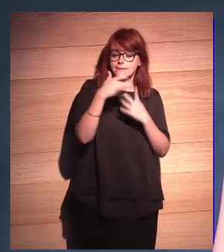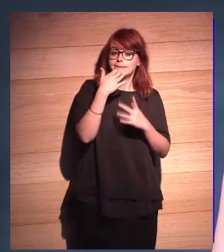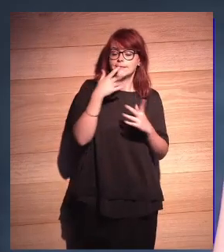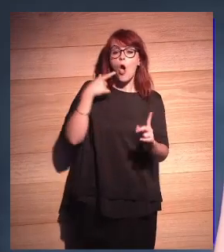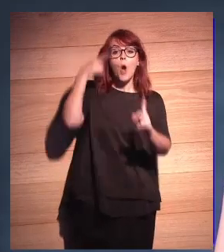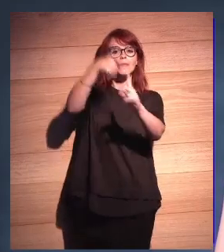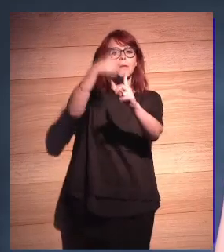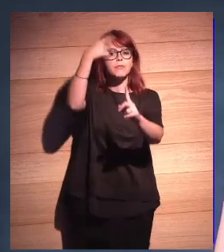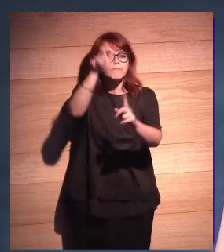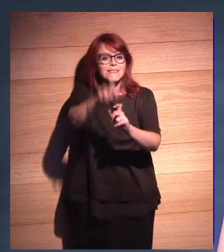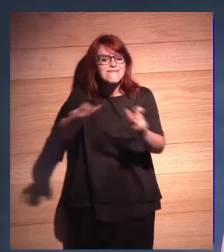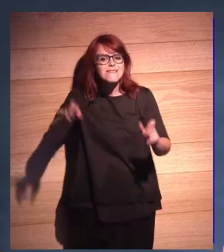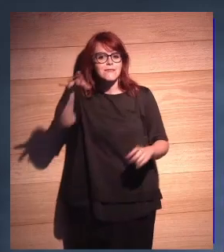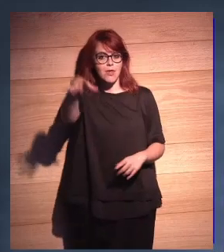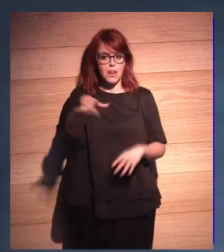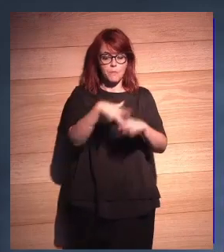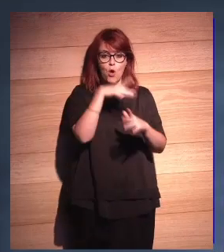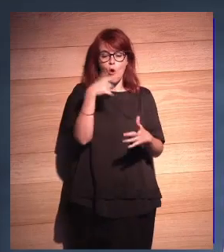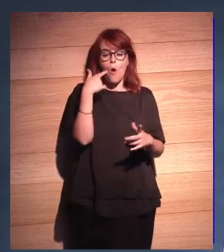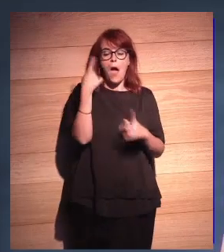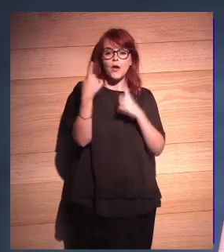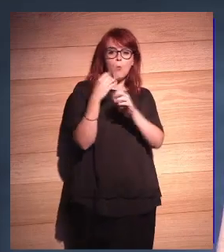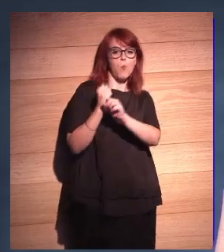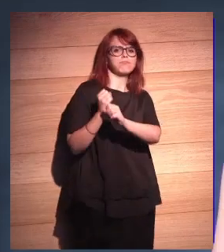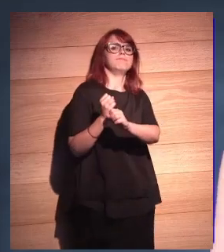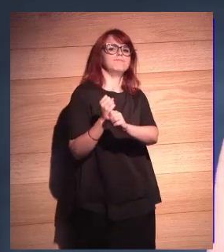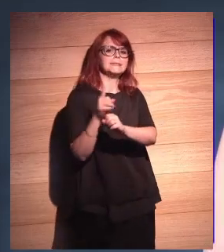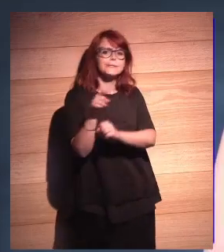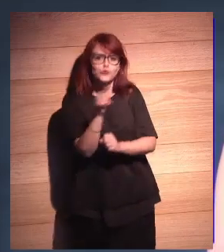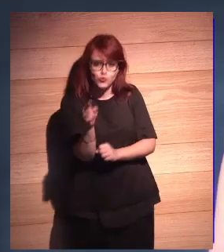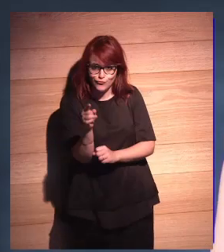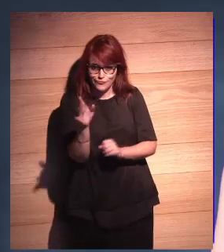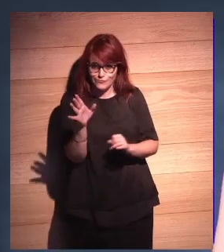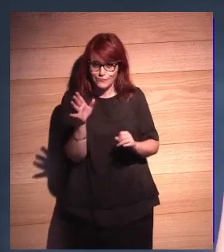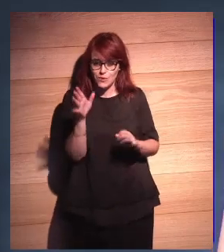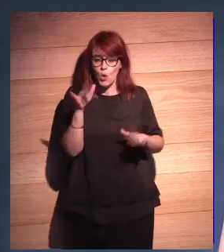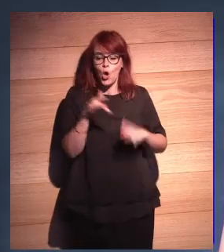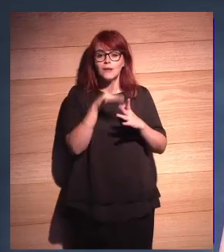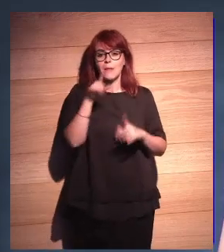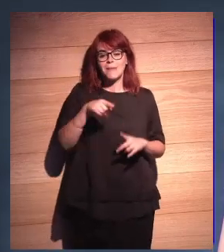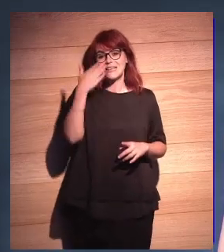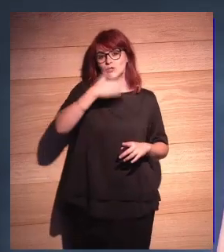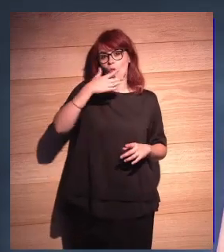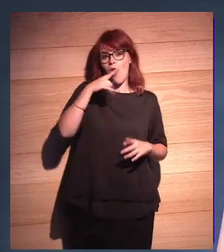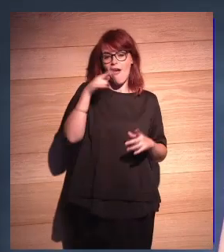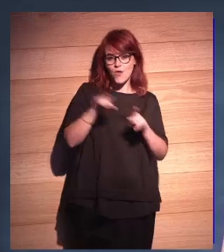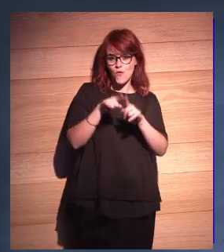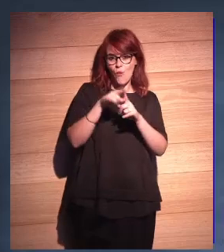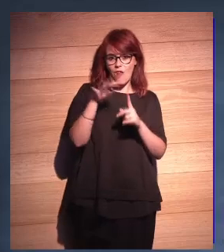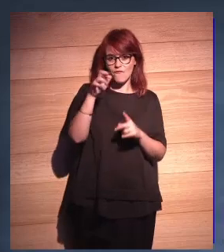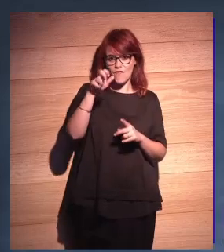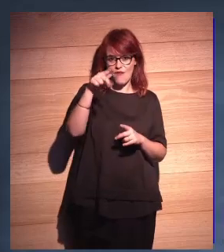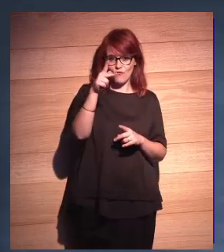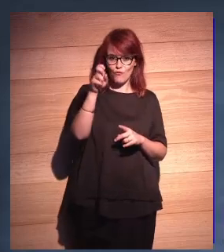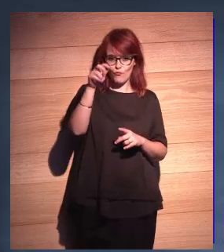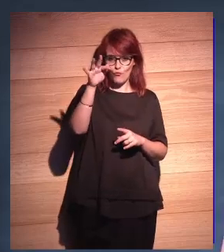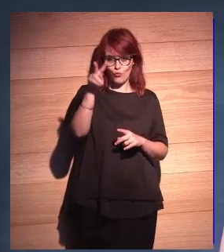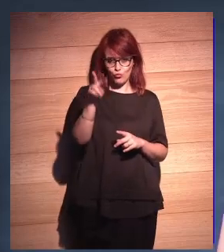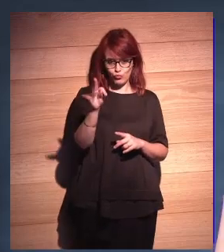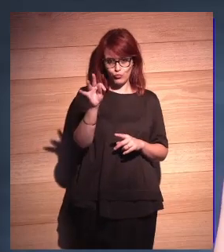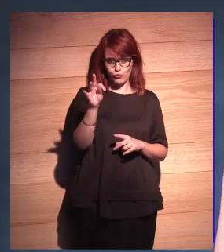audience, and to what extent this conditions your work creation, and also